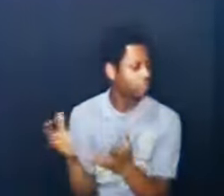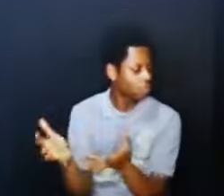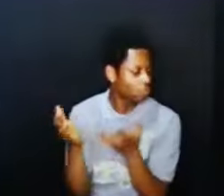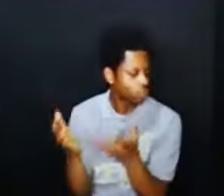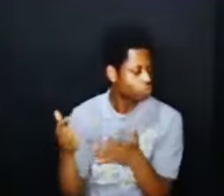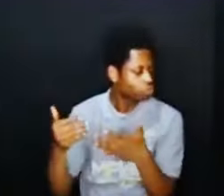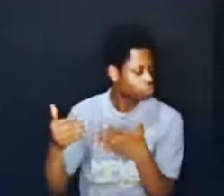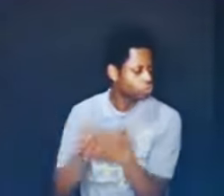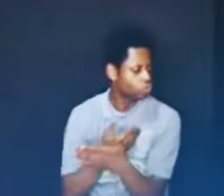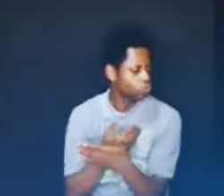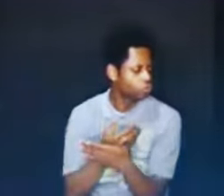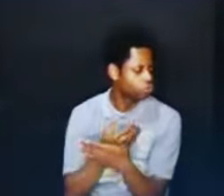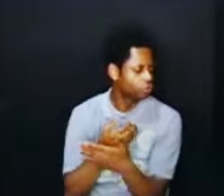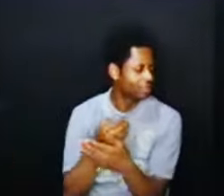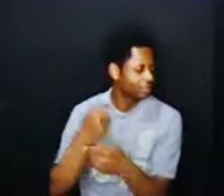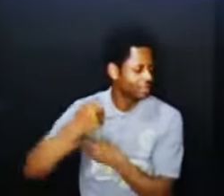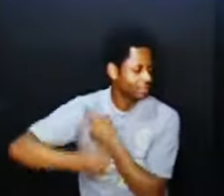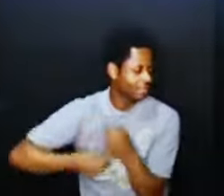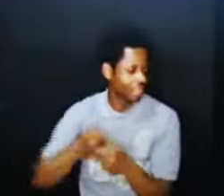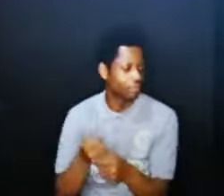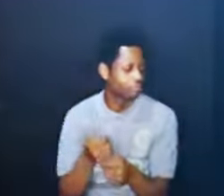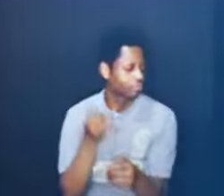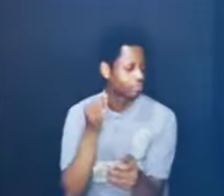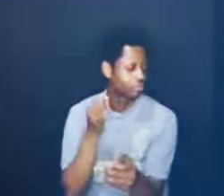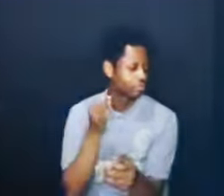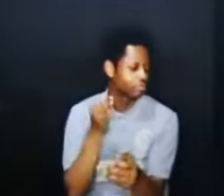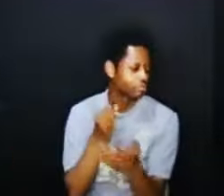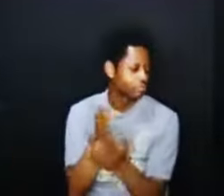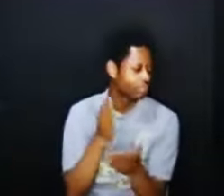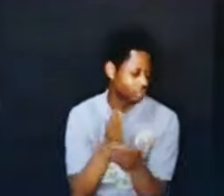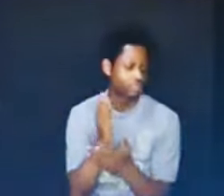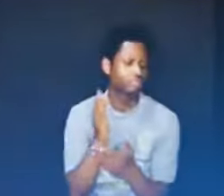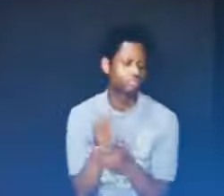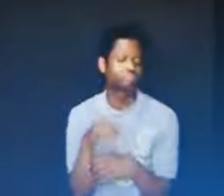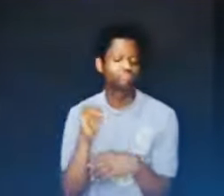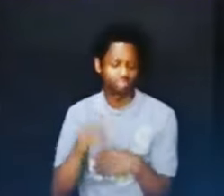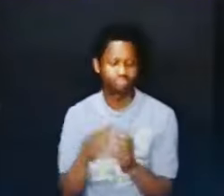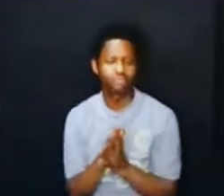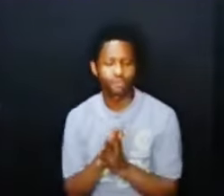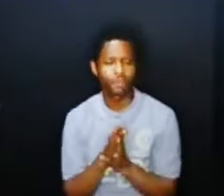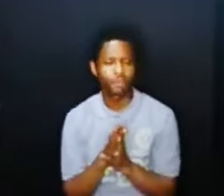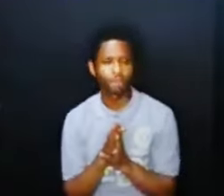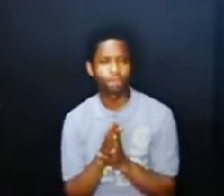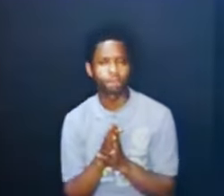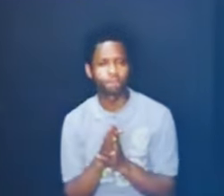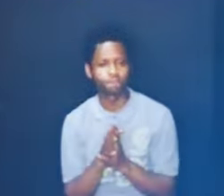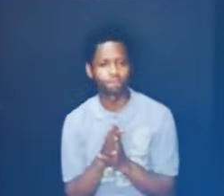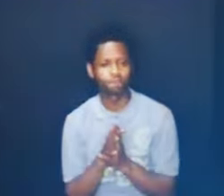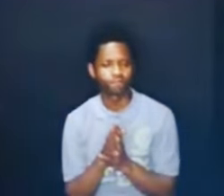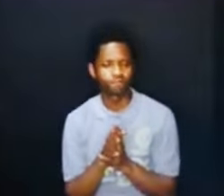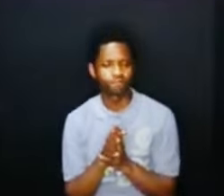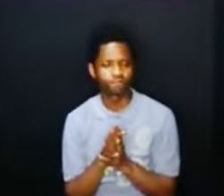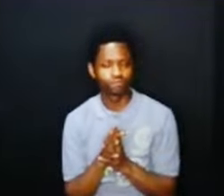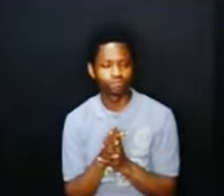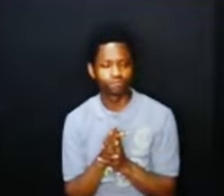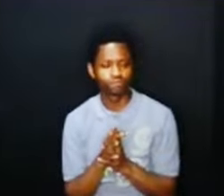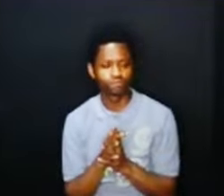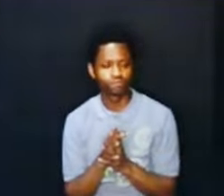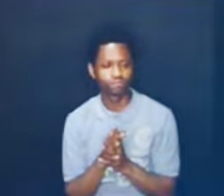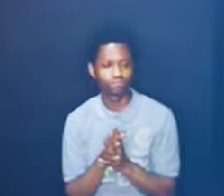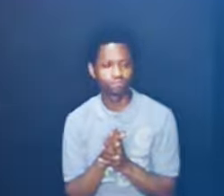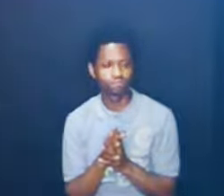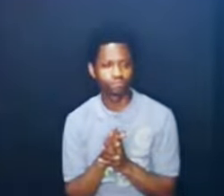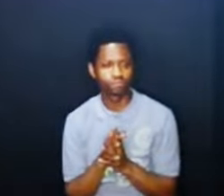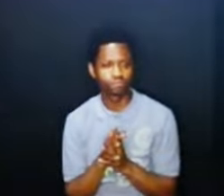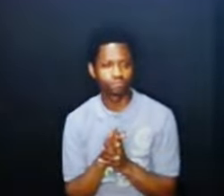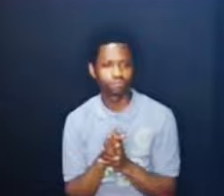righteousness. Nanumre making a journey aqua could see baby, you be who say yesu or share quine say, yeah, body full freno, you bet me ye trini, strong